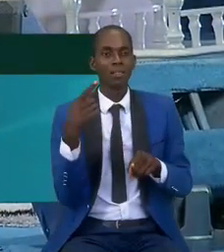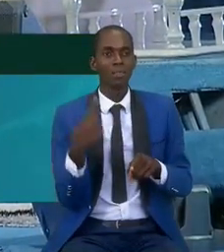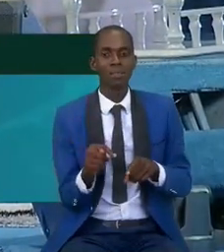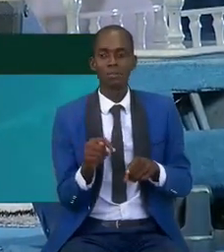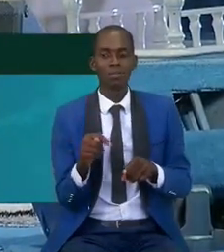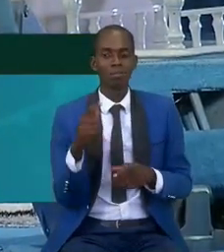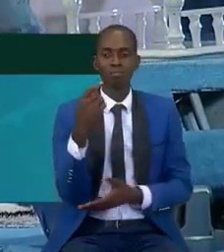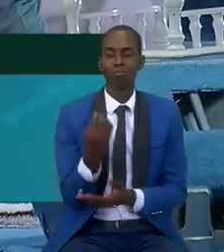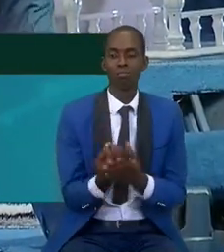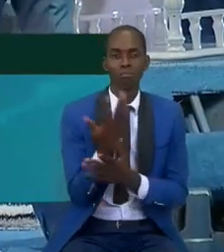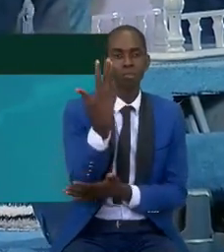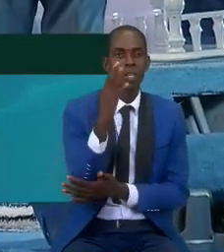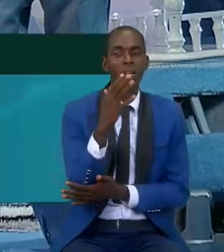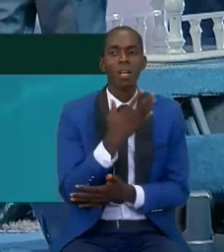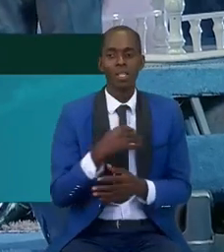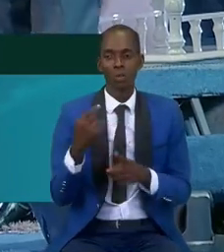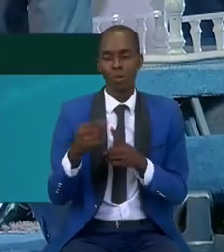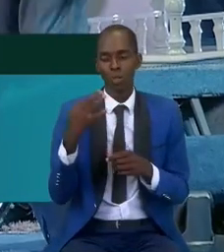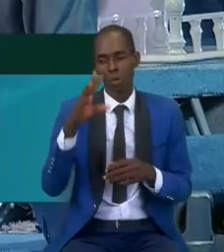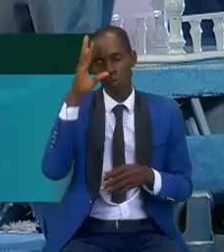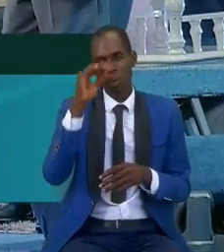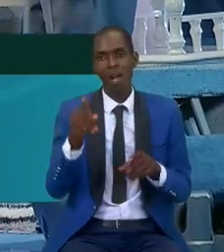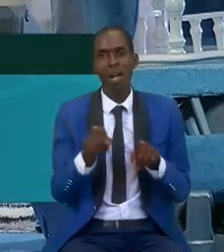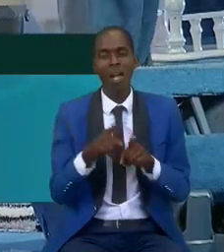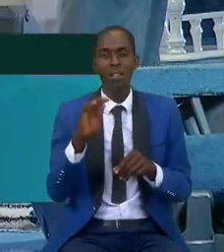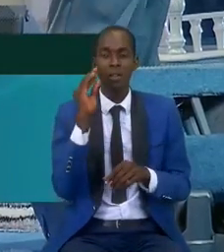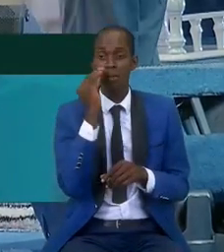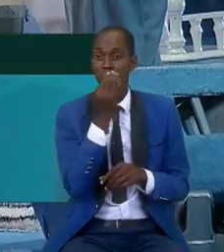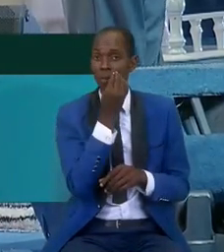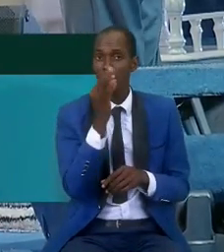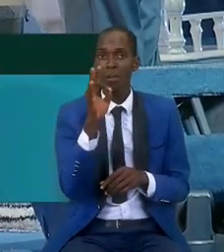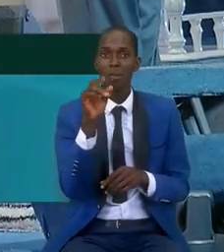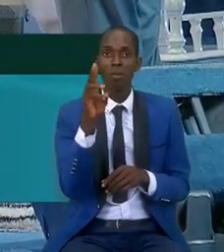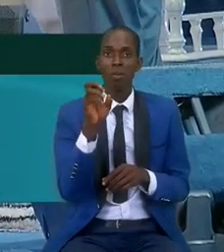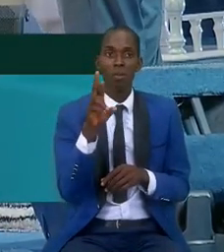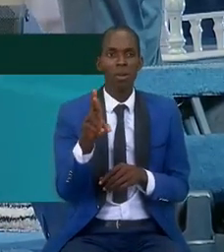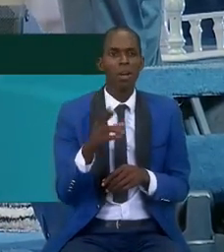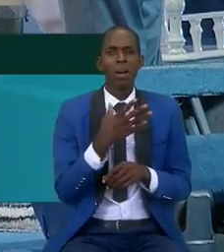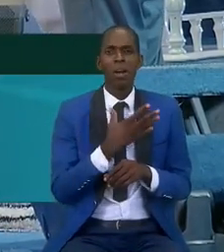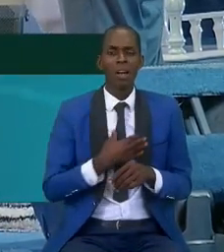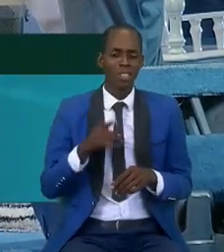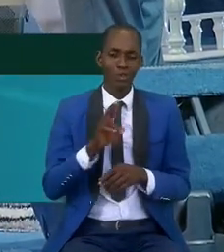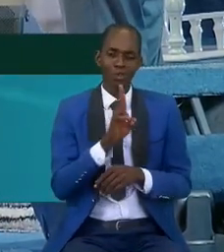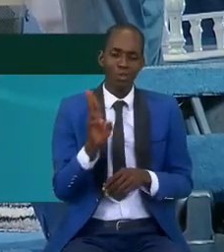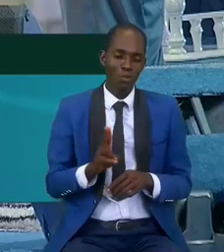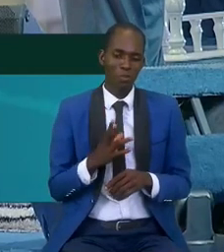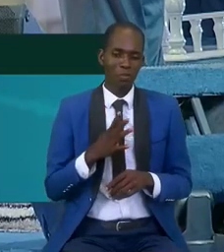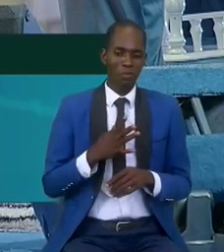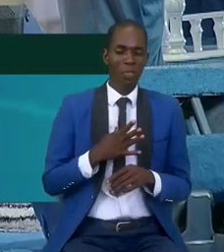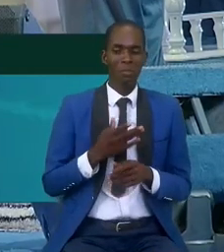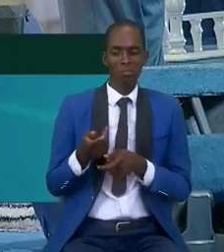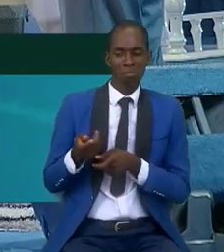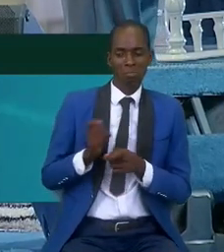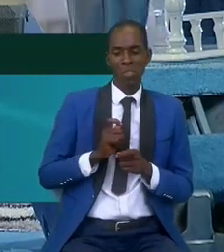you use a kind of interesting attractive language are you hoping them but the words of men and the